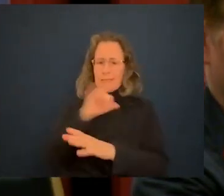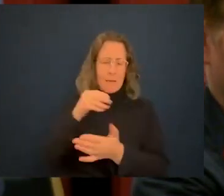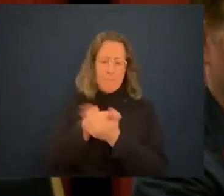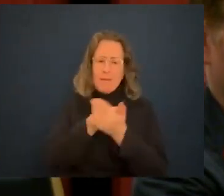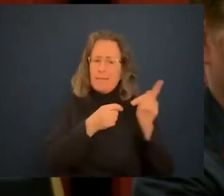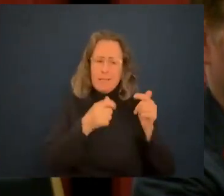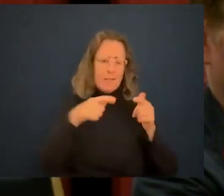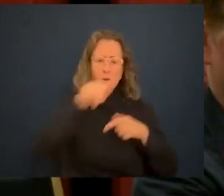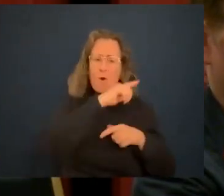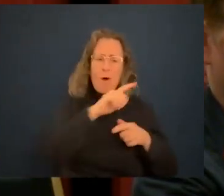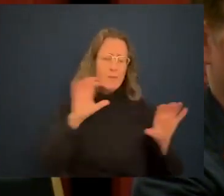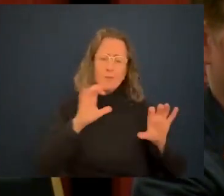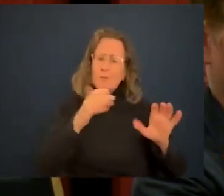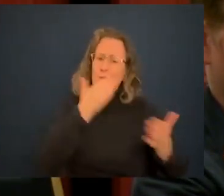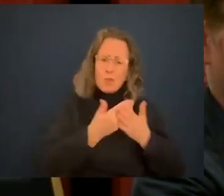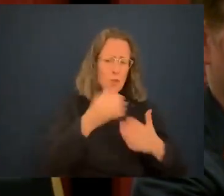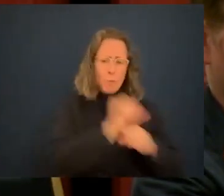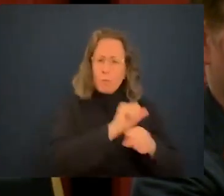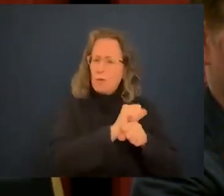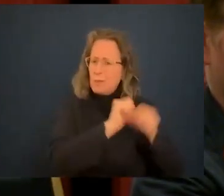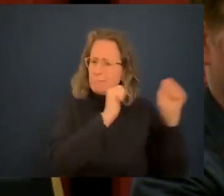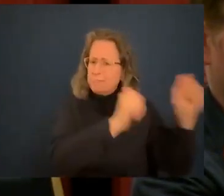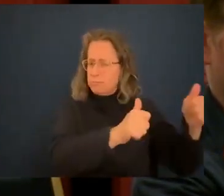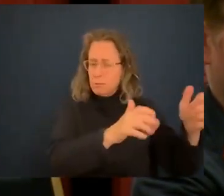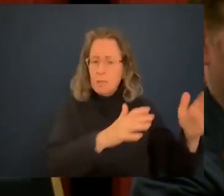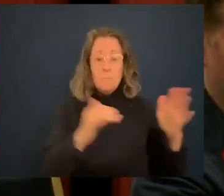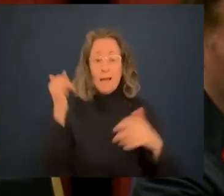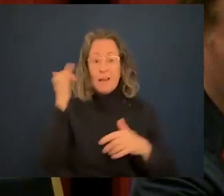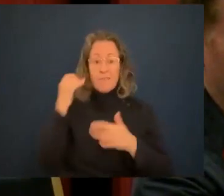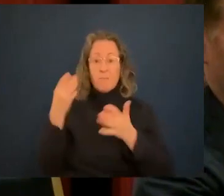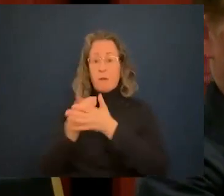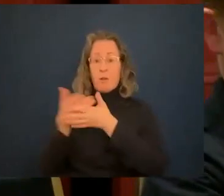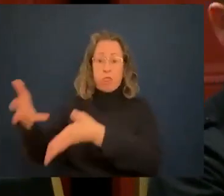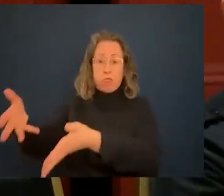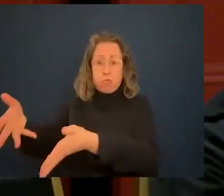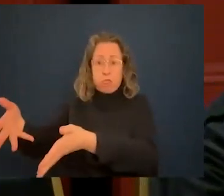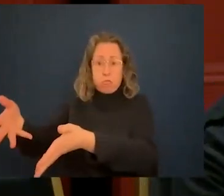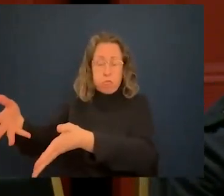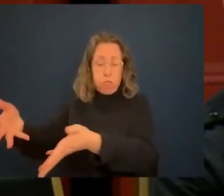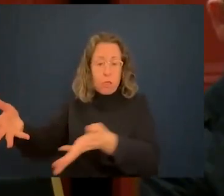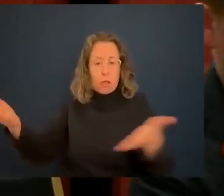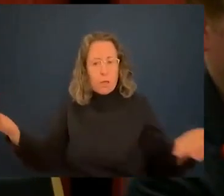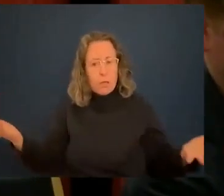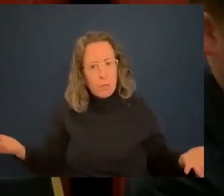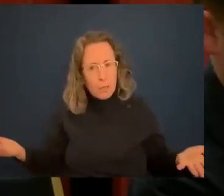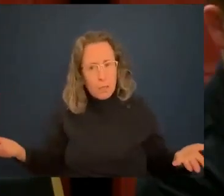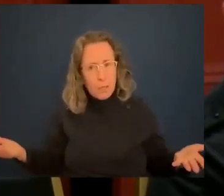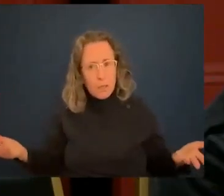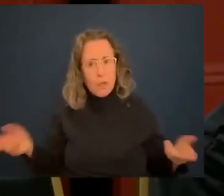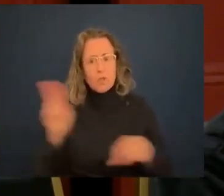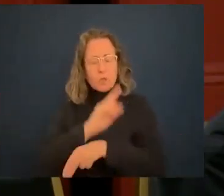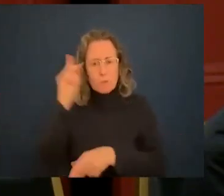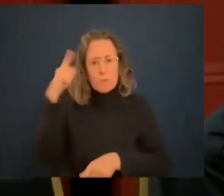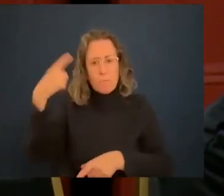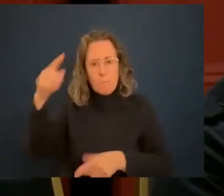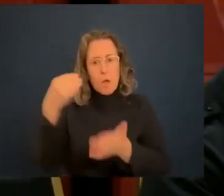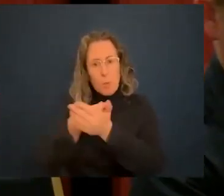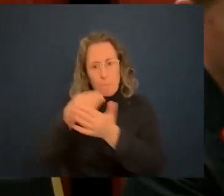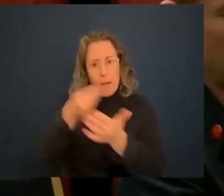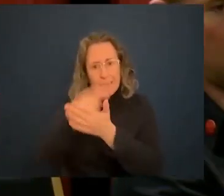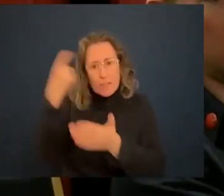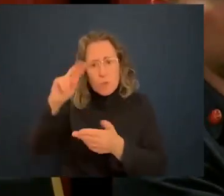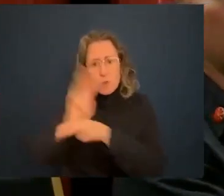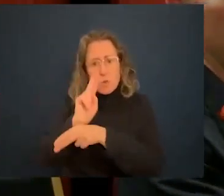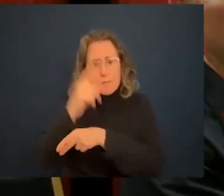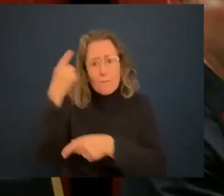you guys have done I am just saying if we are not going to use that money for this that is where we need to be